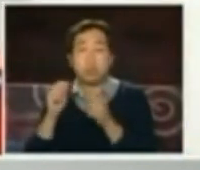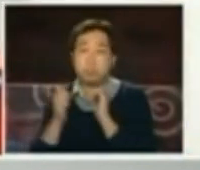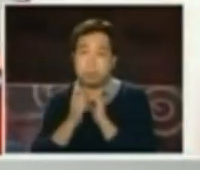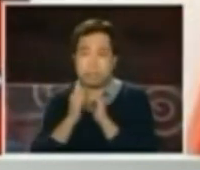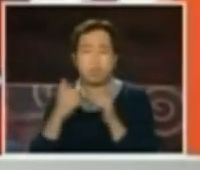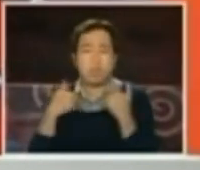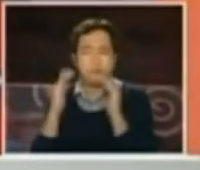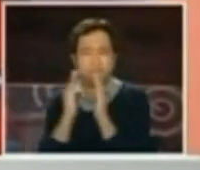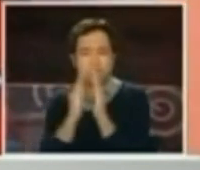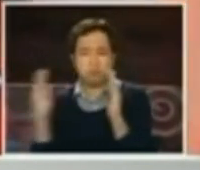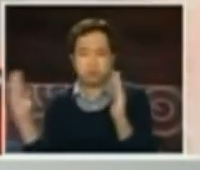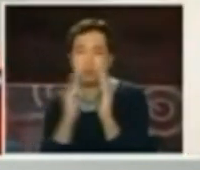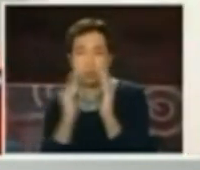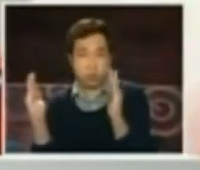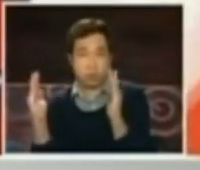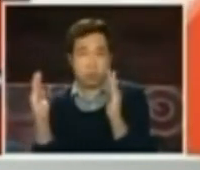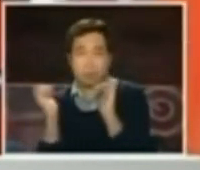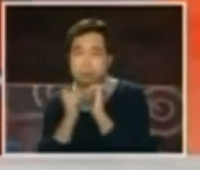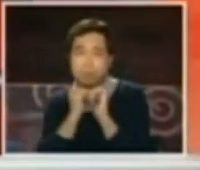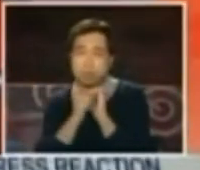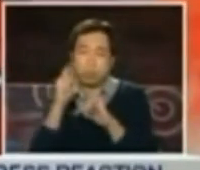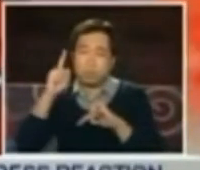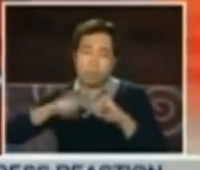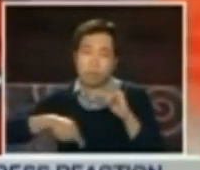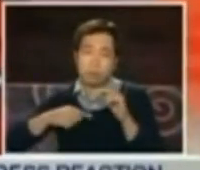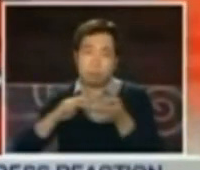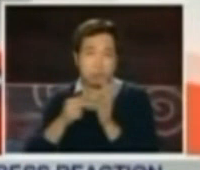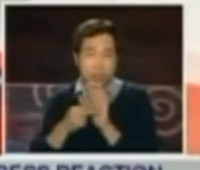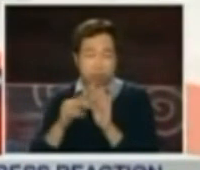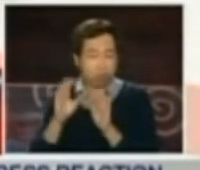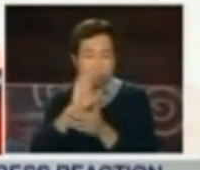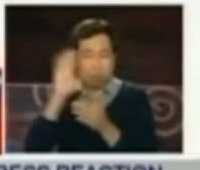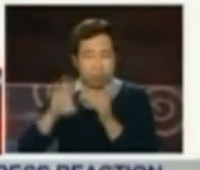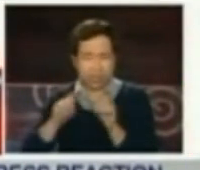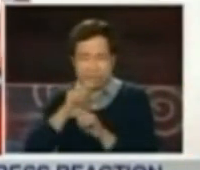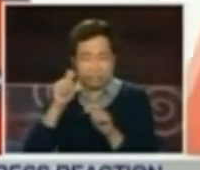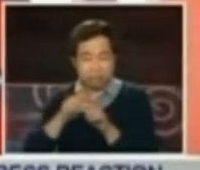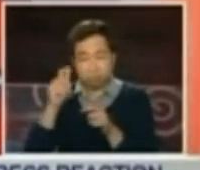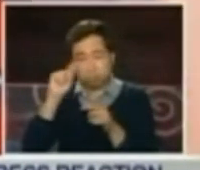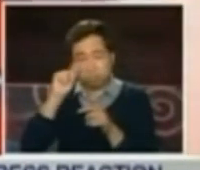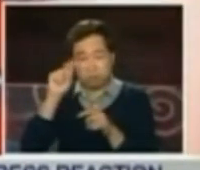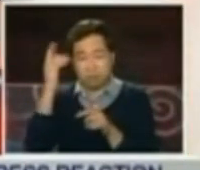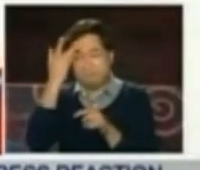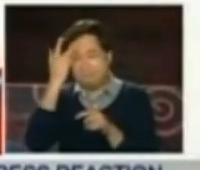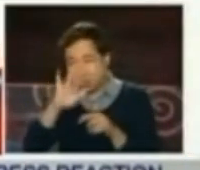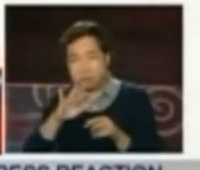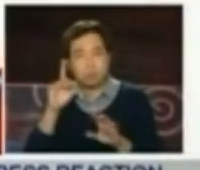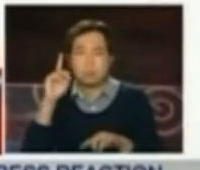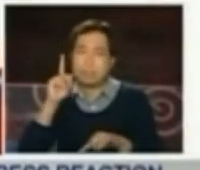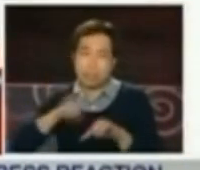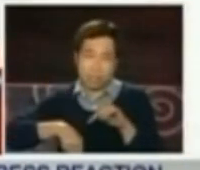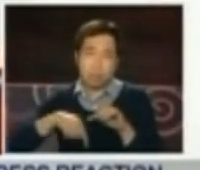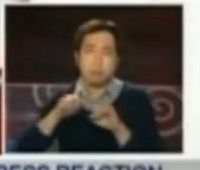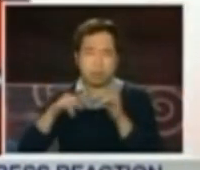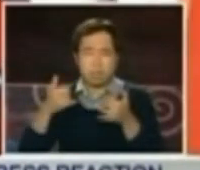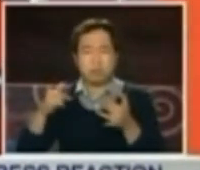range. So dito, you cannot be completely exact to the decimal point, so to speak, no? Pero ito,